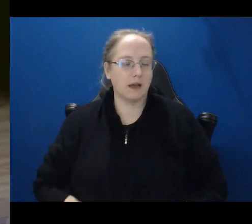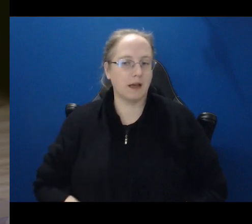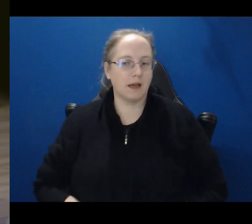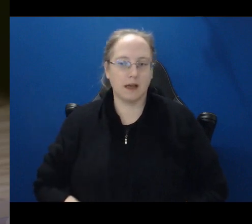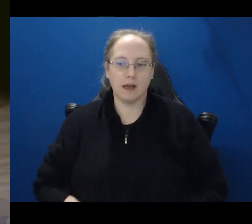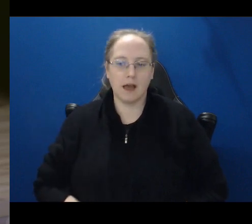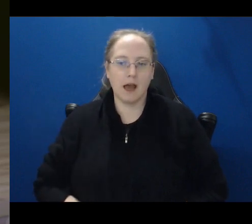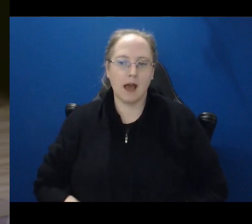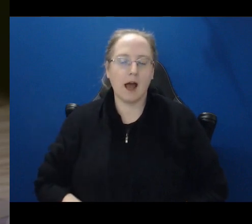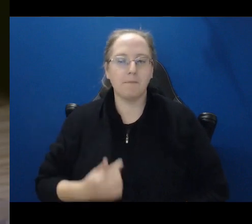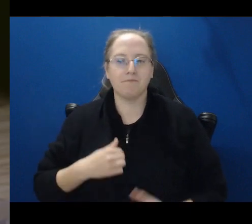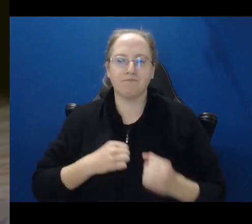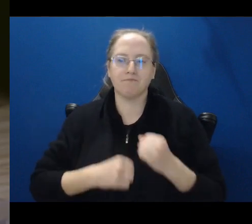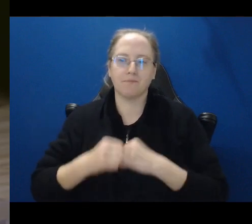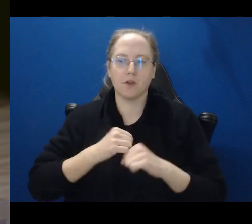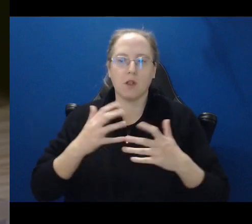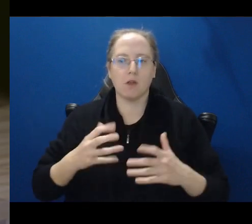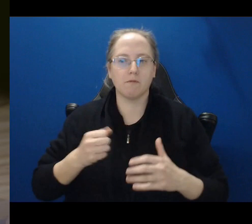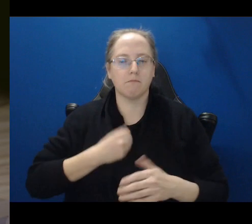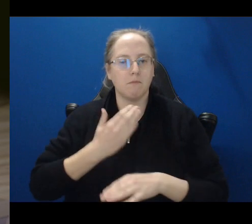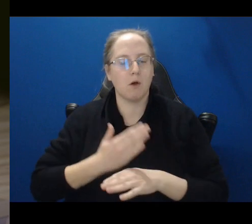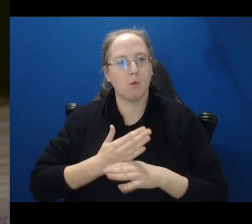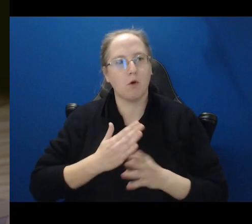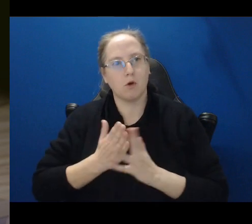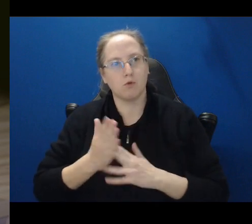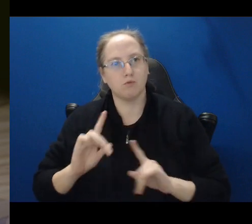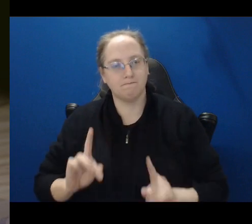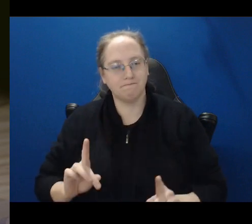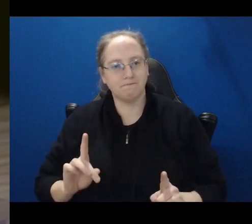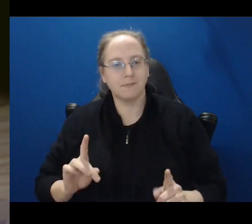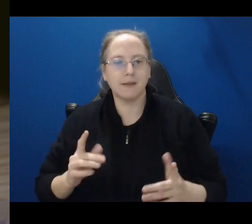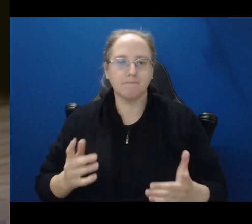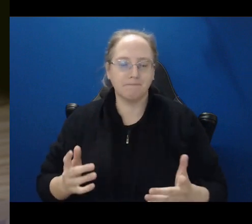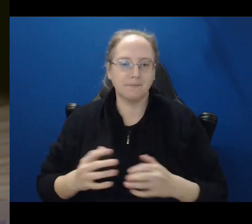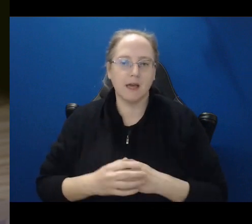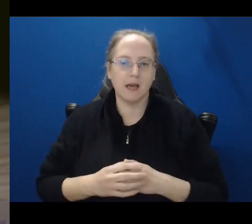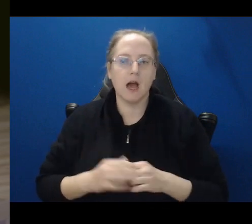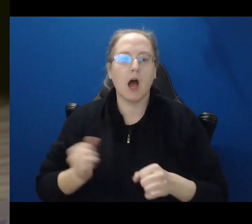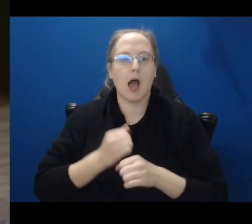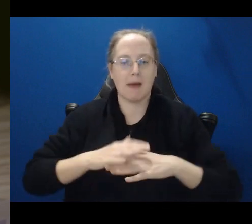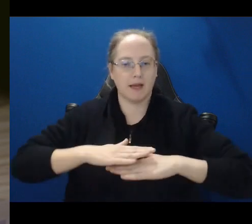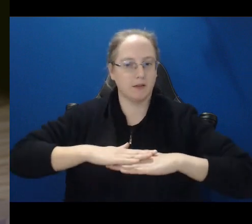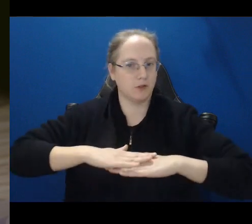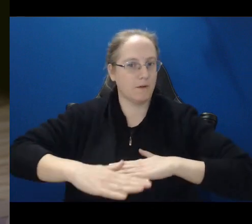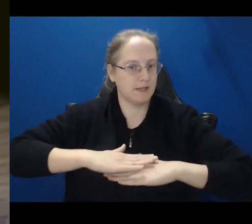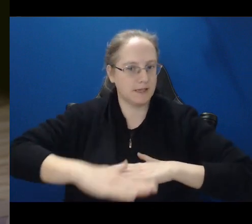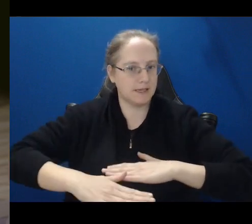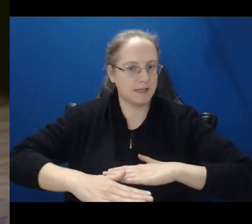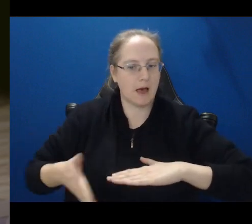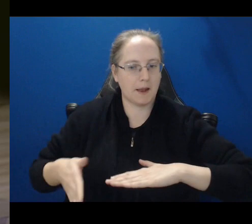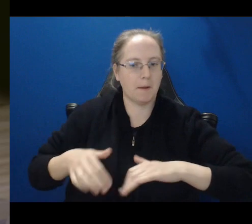construct a lot of my works by creating surfaces and then masking them out